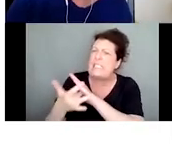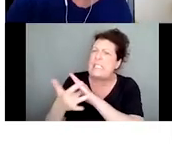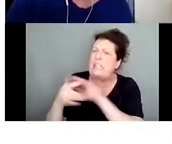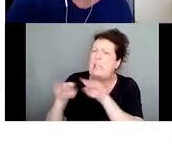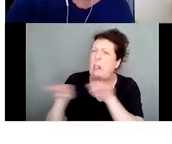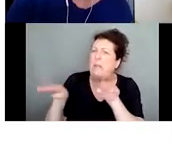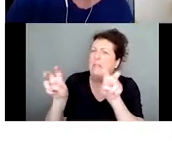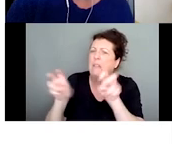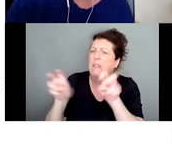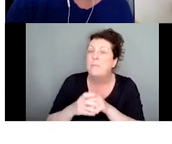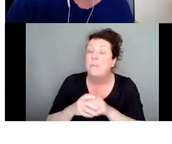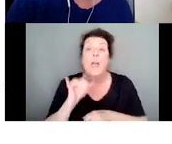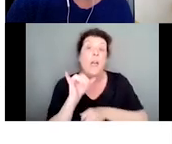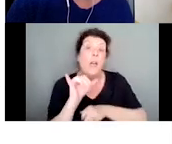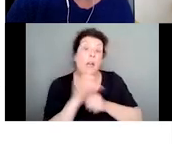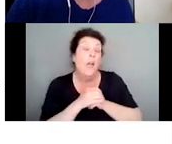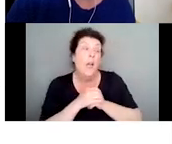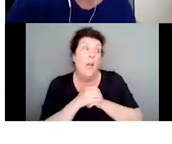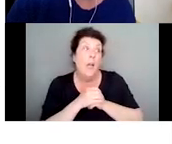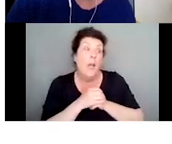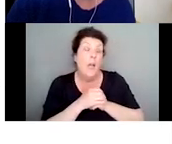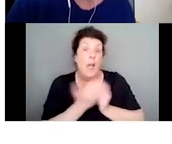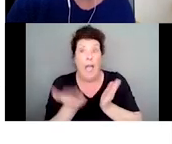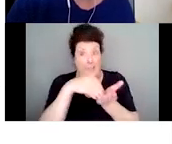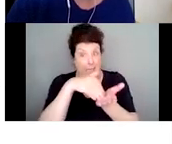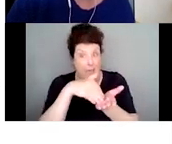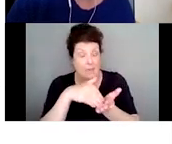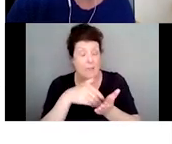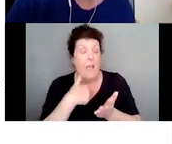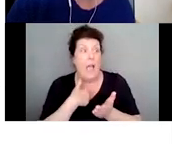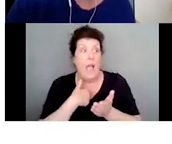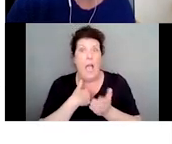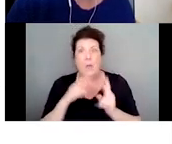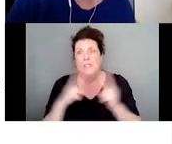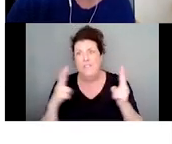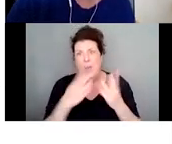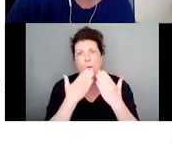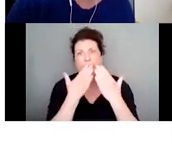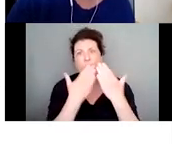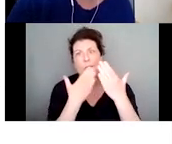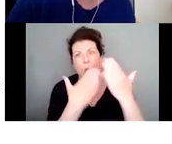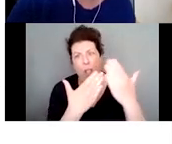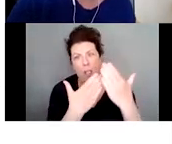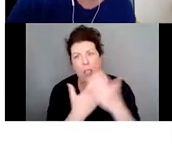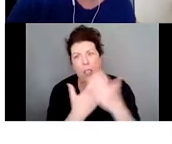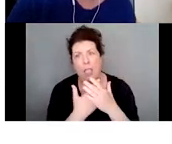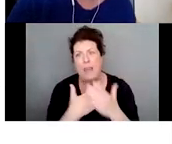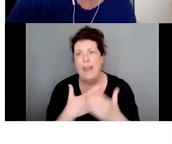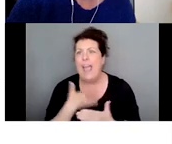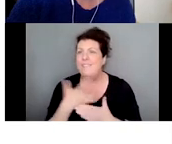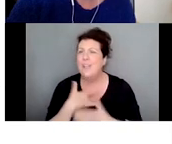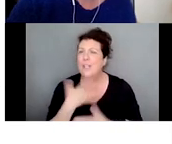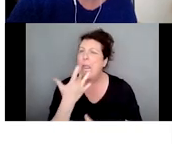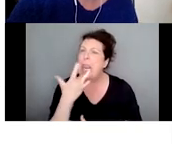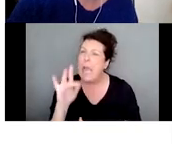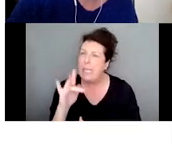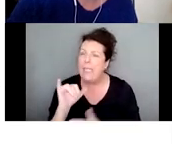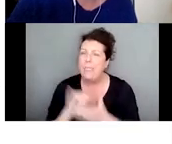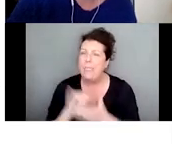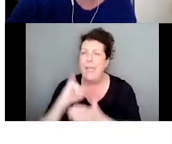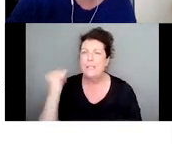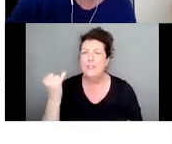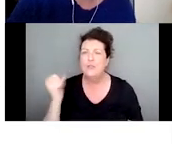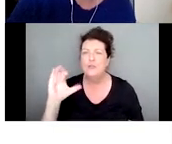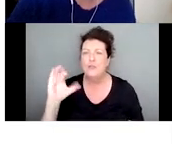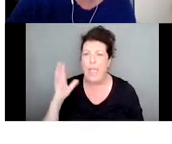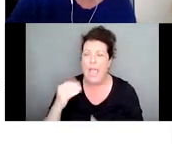yeah. So, I mean, I was again, like I was very grateful and do feel felt like lucky that, that Jack entrusted